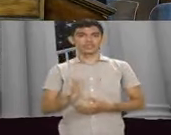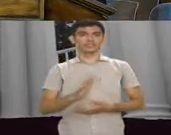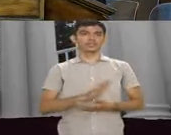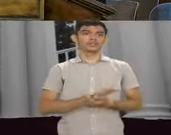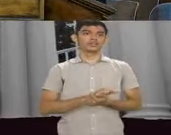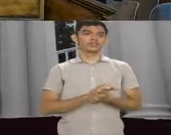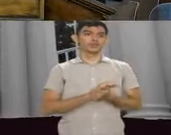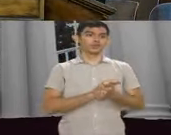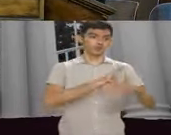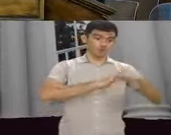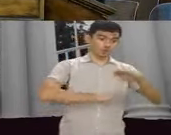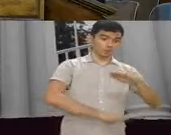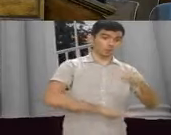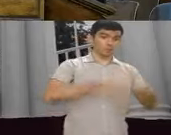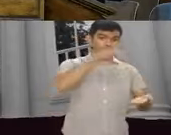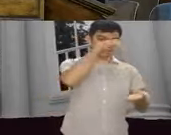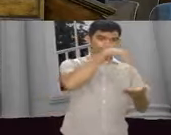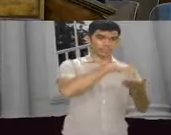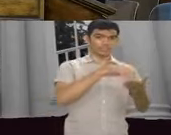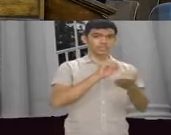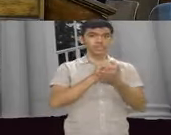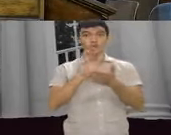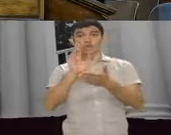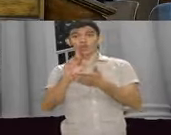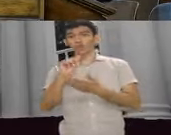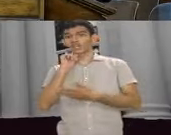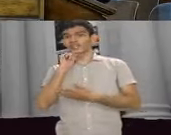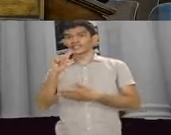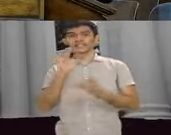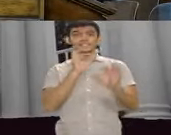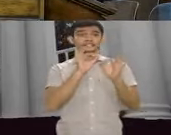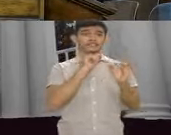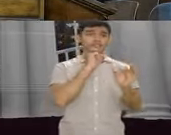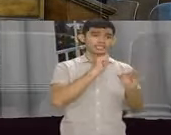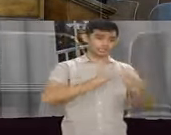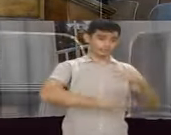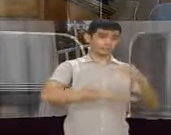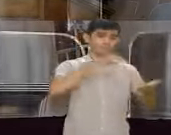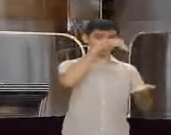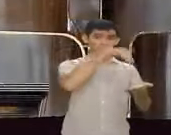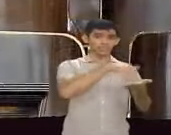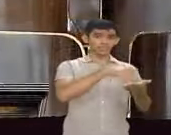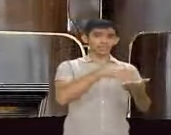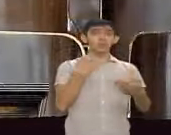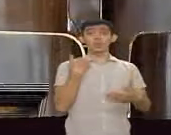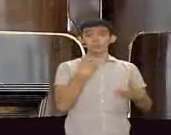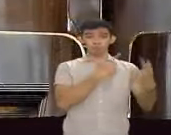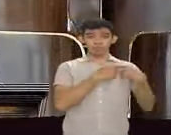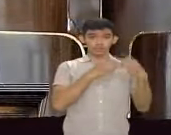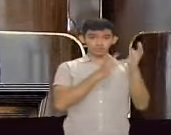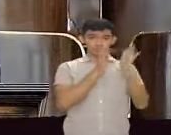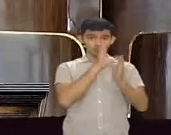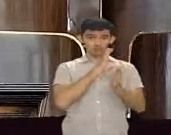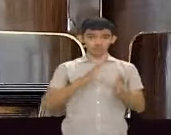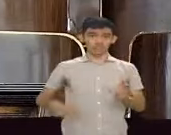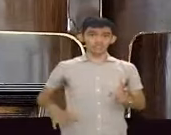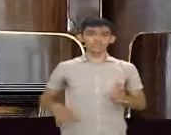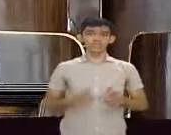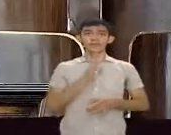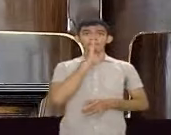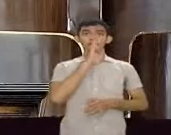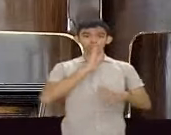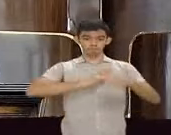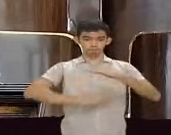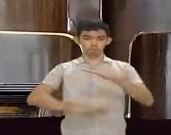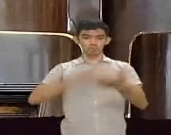you are born again or you are not. If you are not, be born again. Accept the Lord Jesus Christ into your